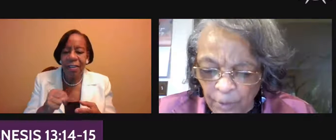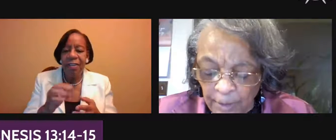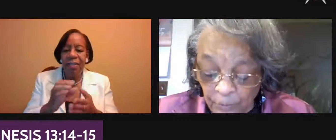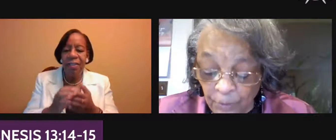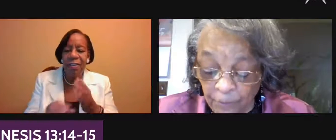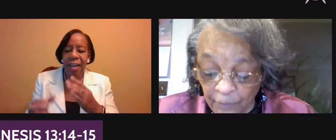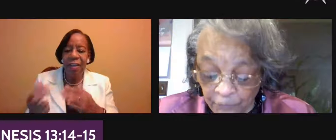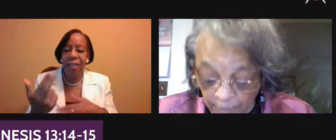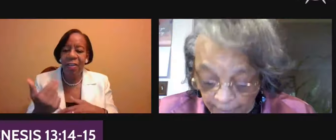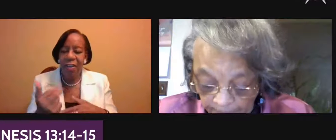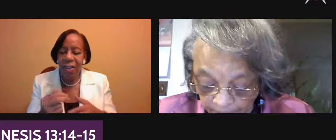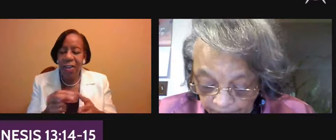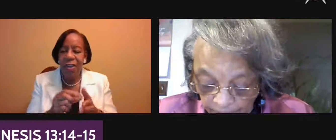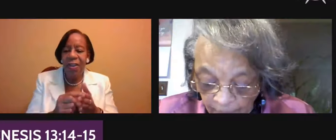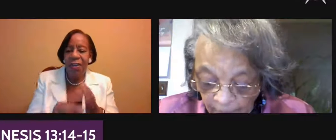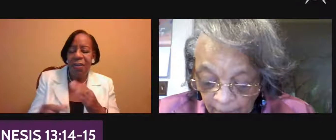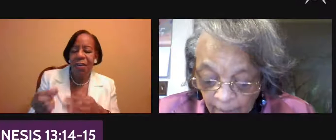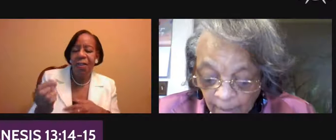verses 14 to